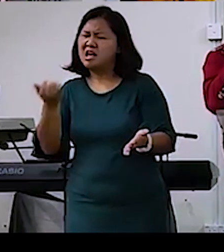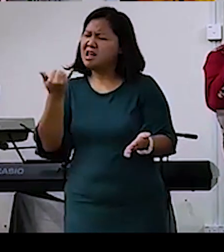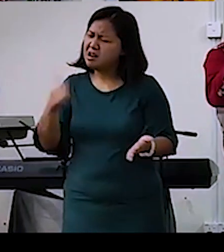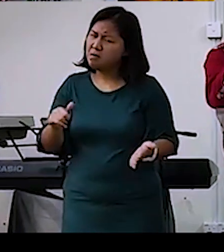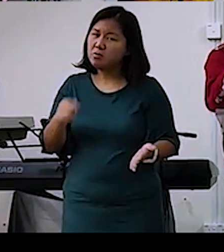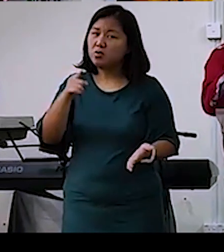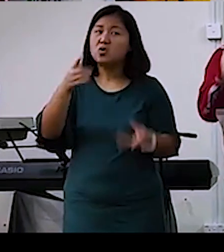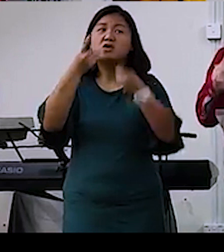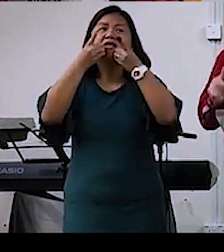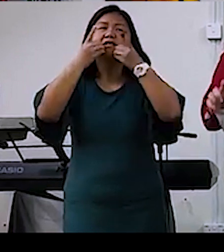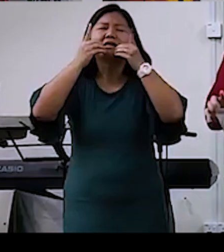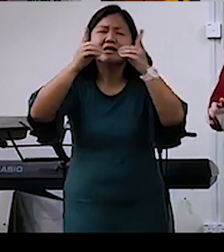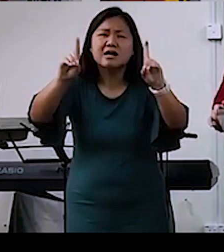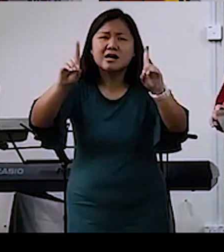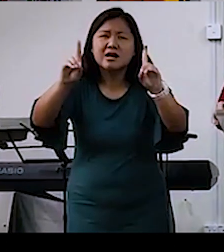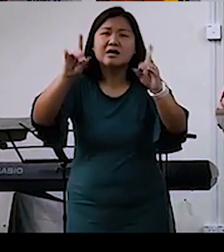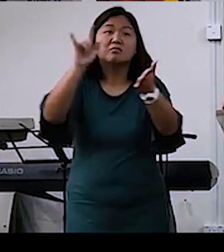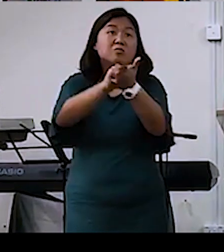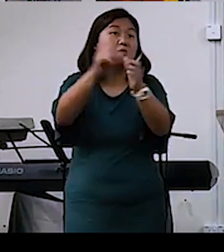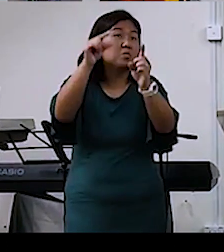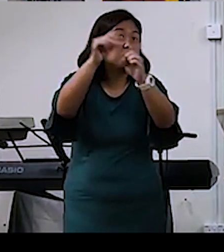You declare that renunciation.